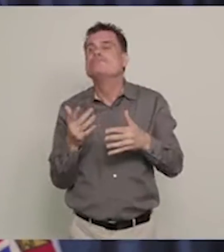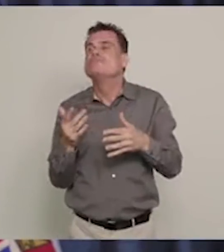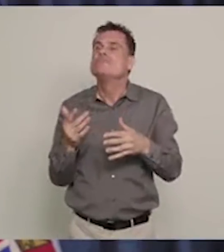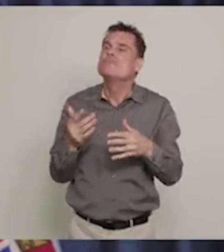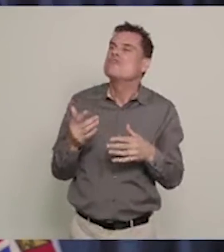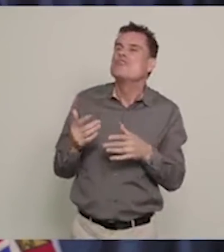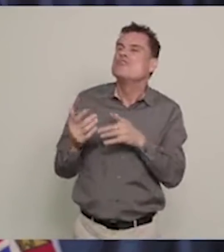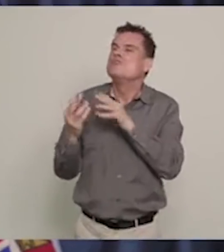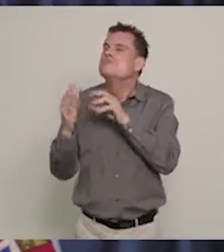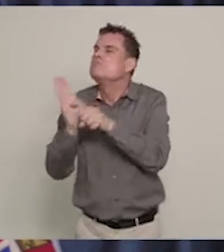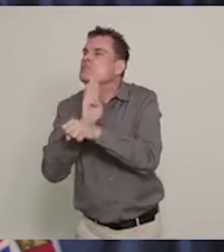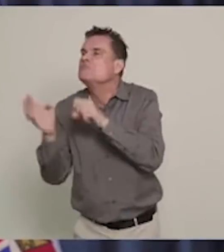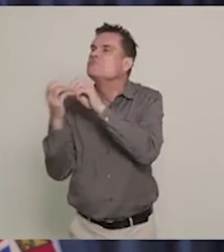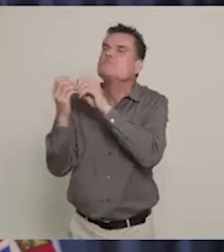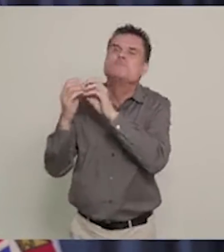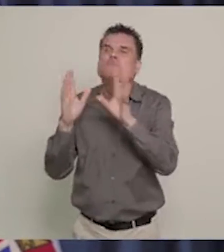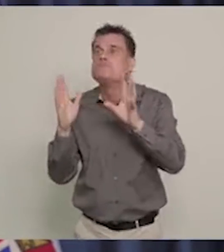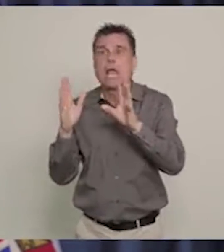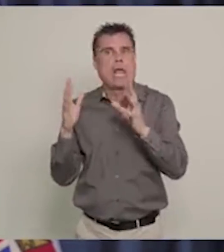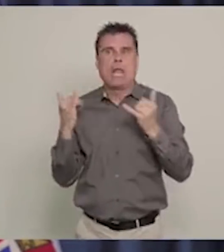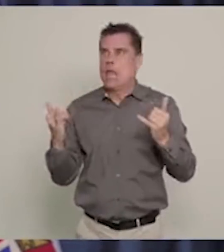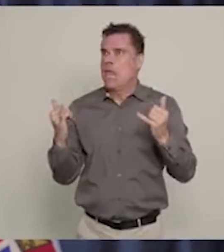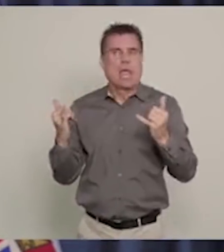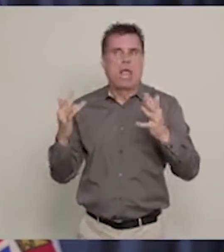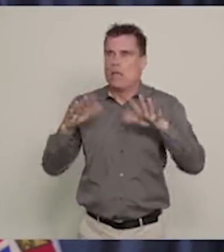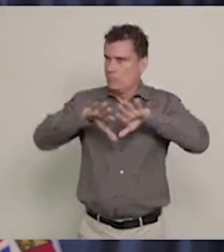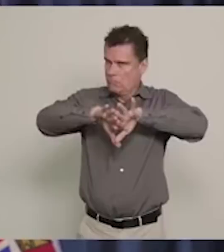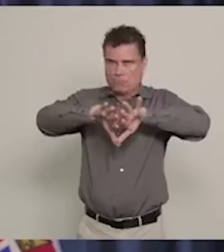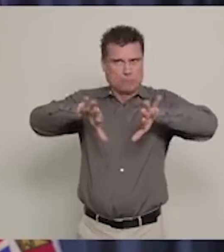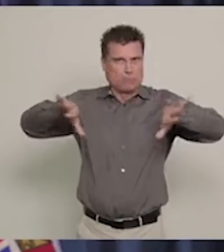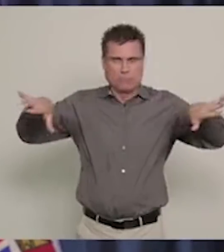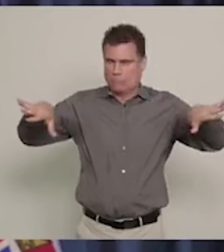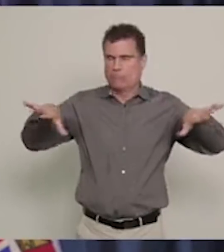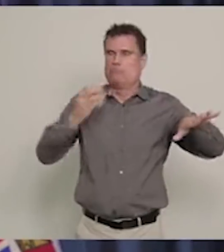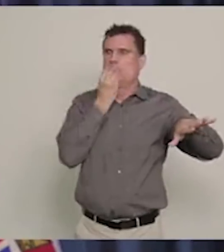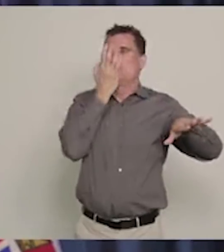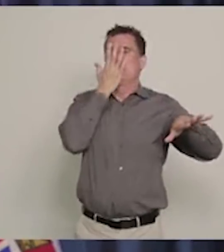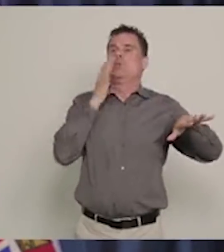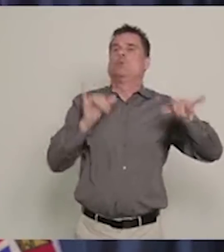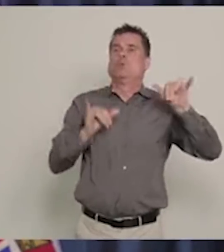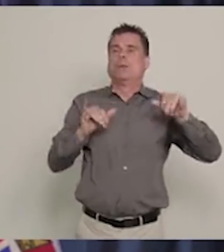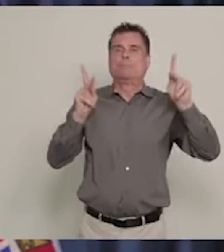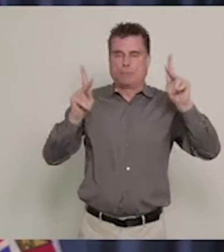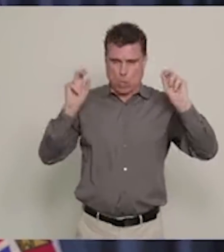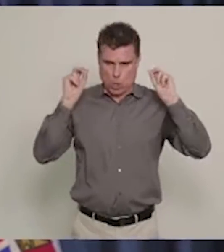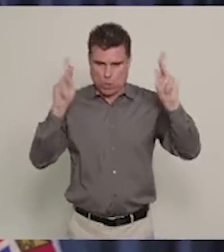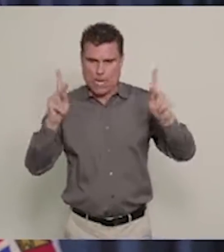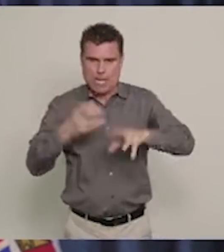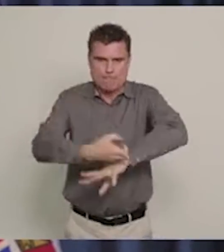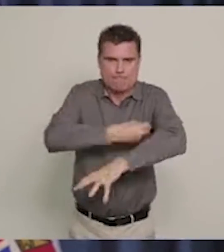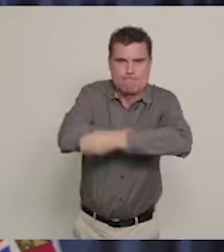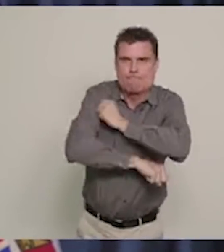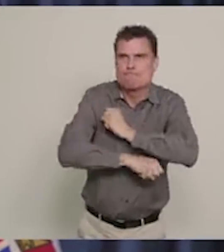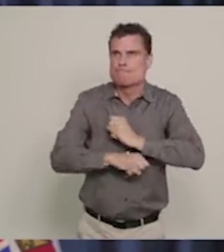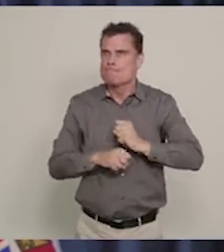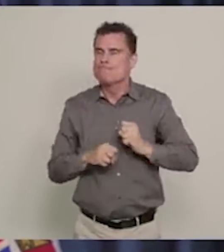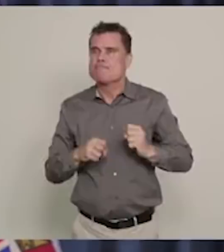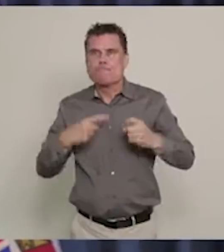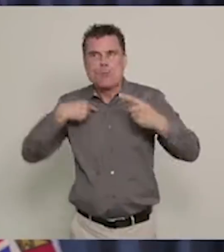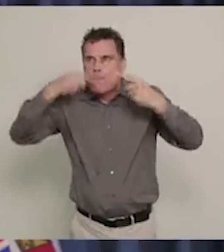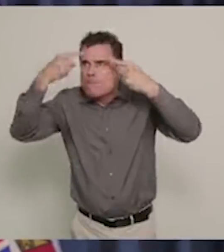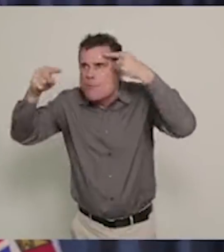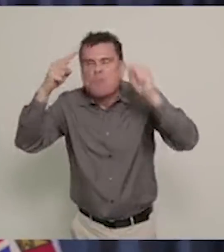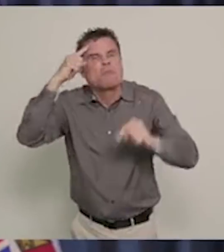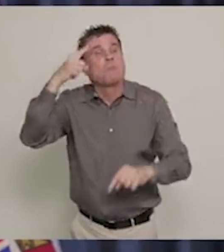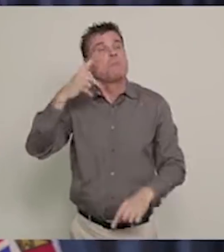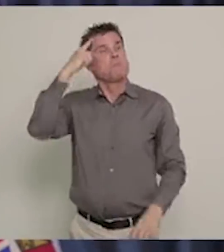all pulling together. Those very few outliers that people have talked about and seen, the hoarders, the profiteers,